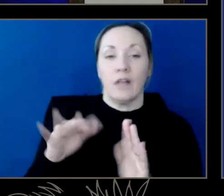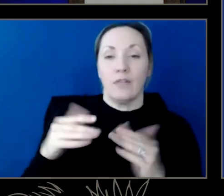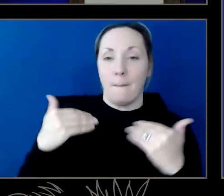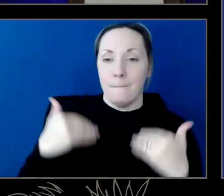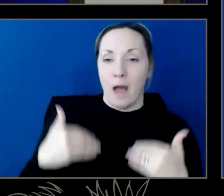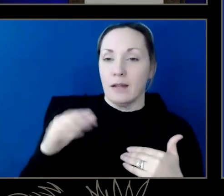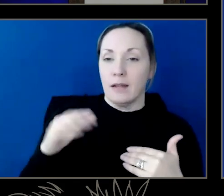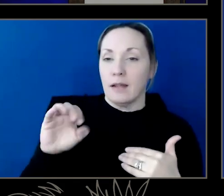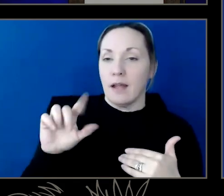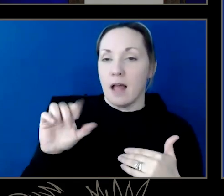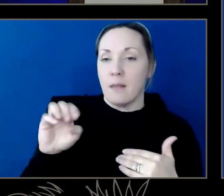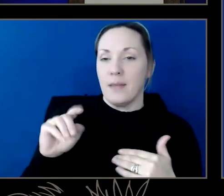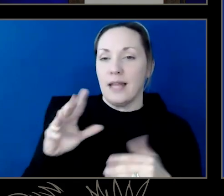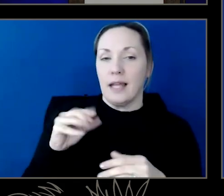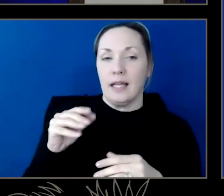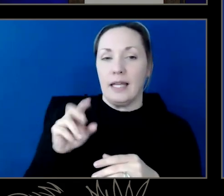input